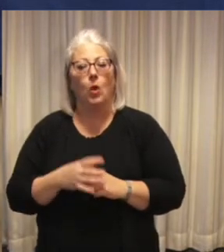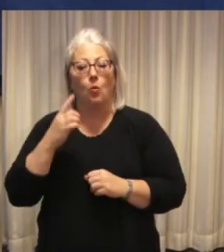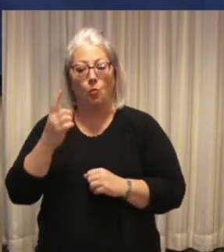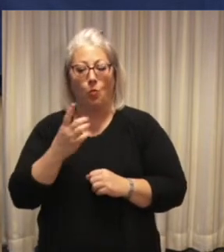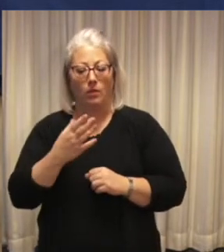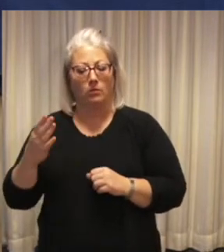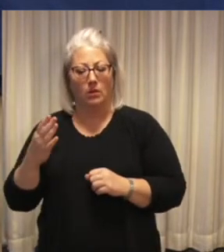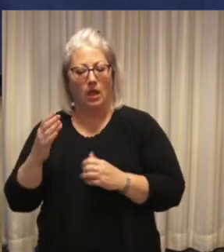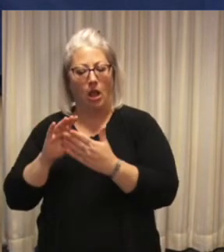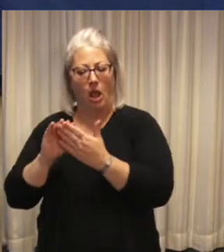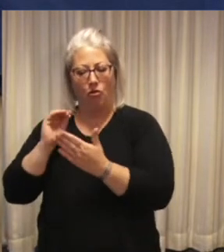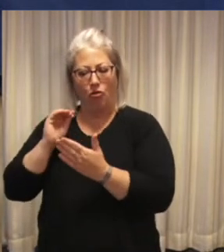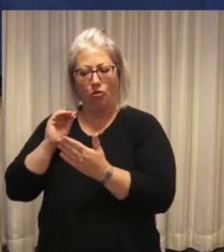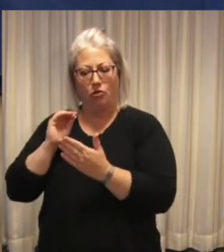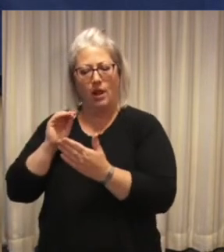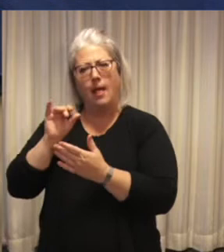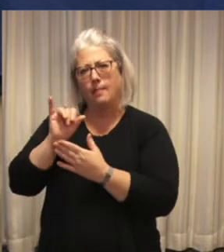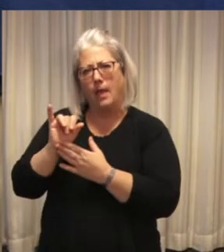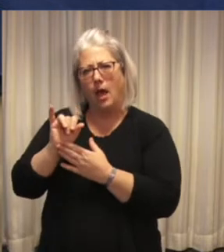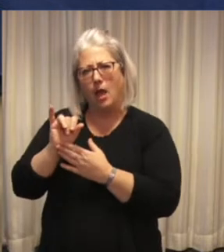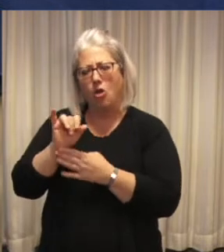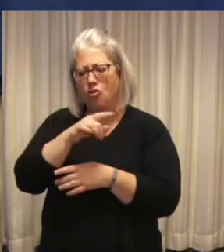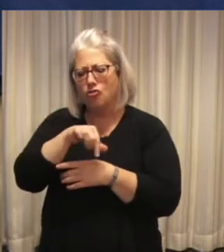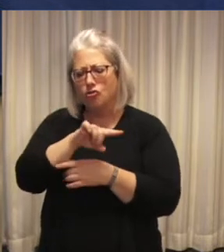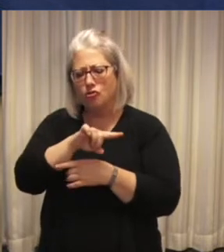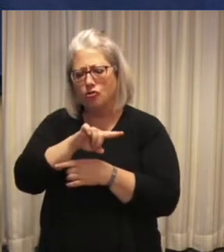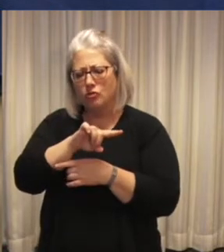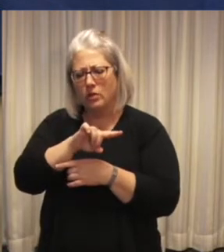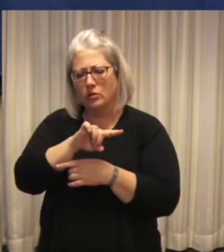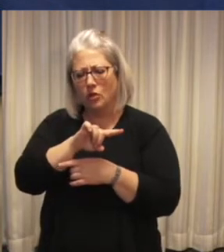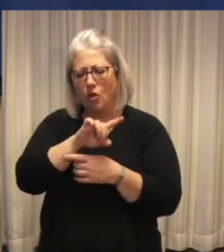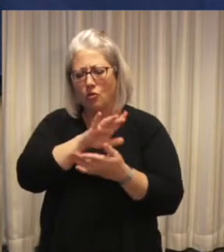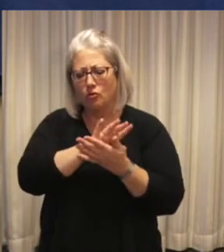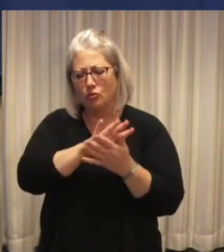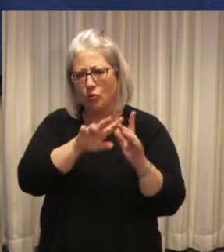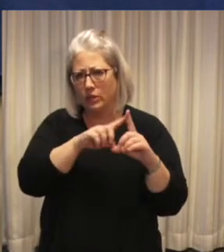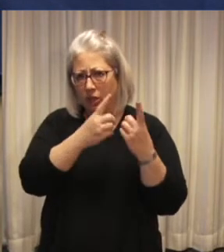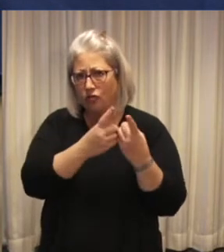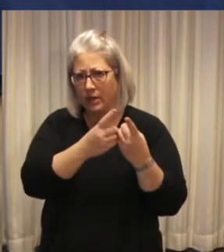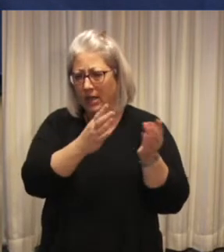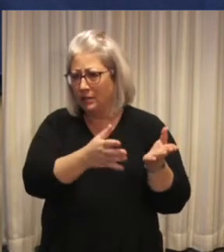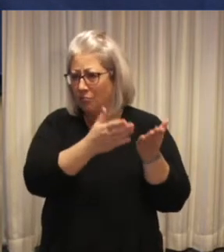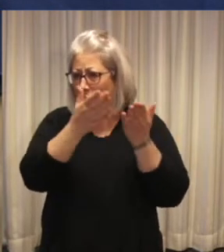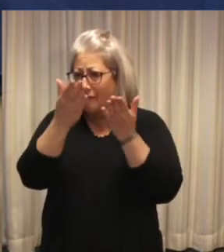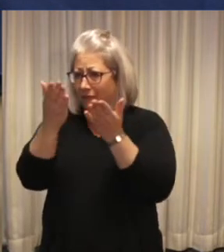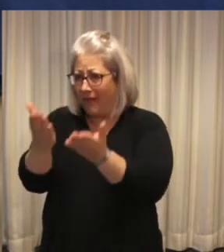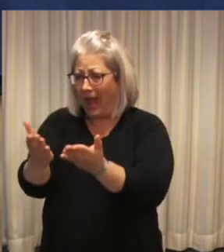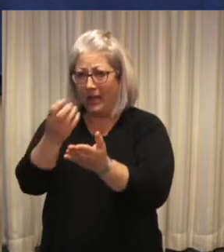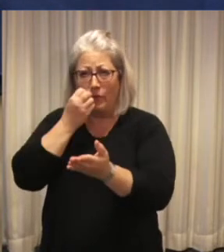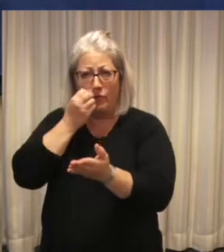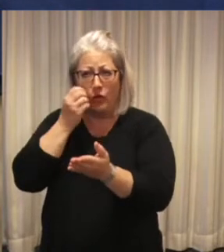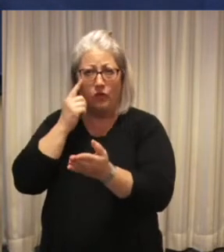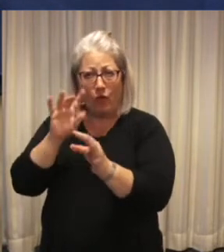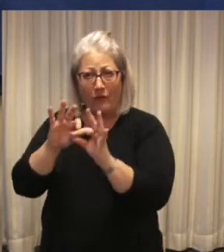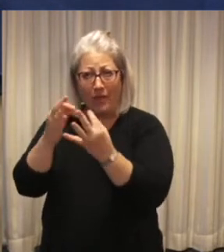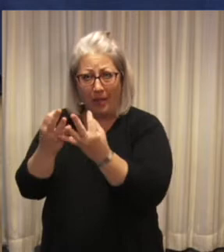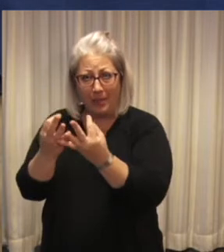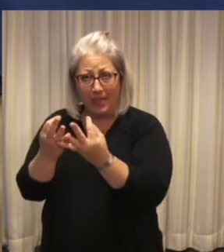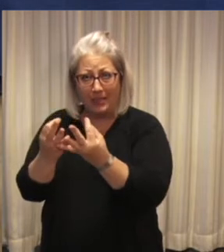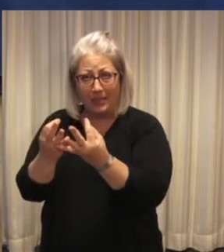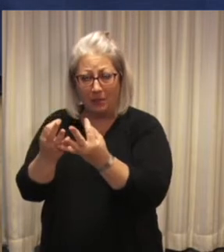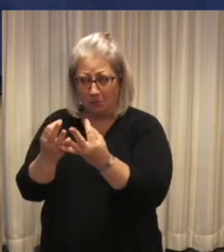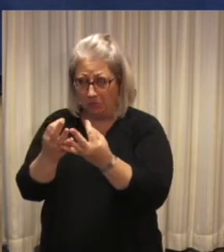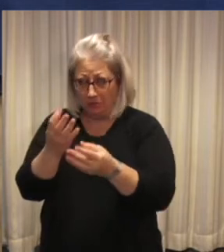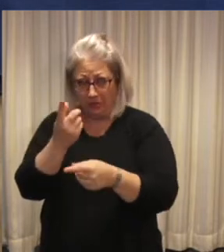are providing food for the students. Right. For the families, for, you know, parents or families who may be in a, you know, we know how much